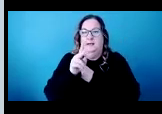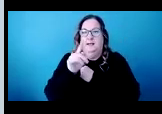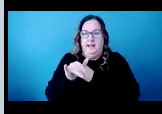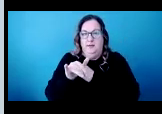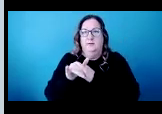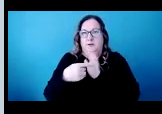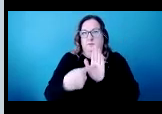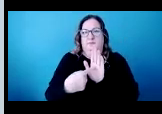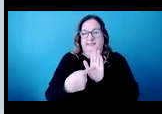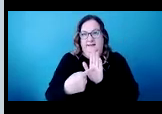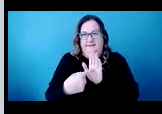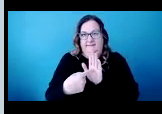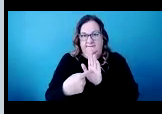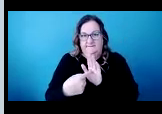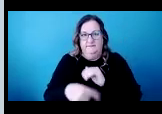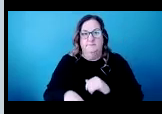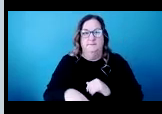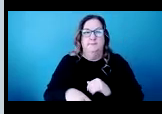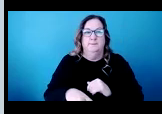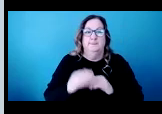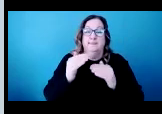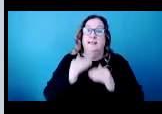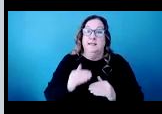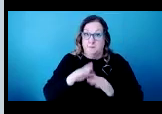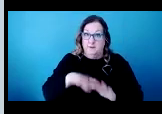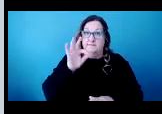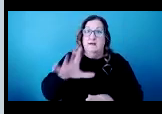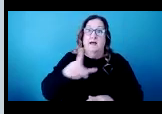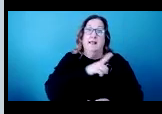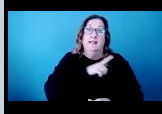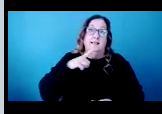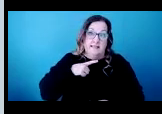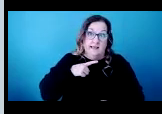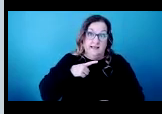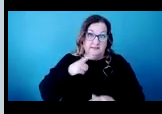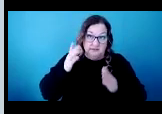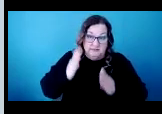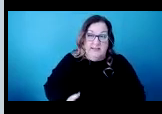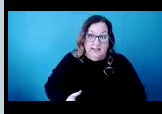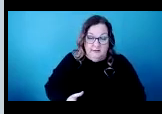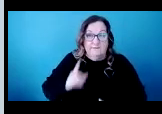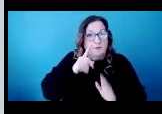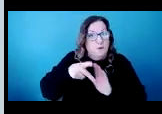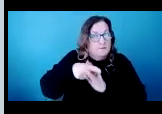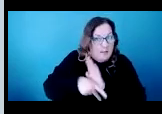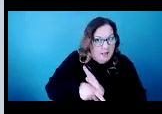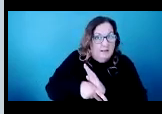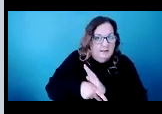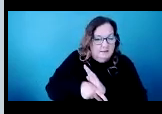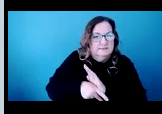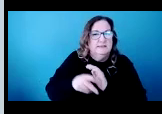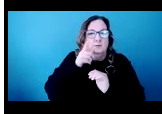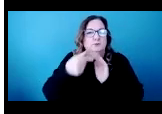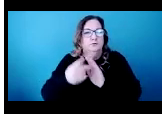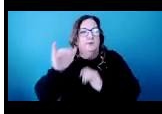But if you want to find your legislator and you're dealing with a policy issue, then we'll get to learn how to do that in a little bit.